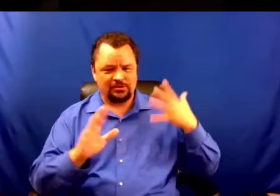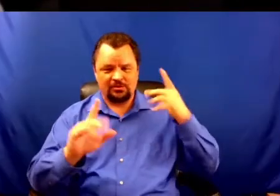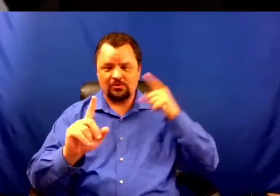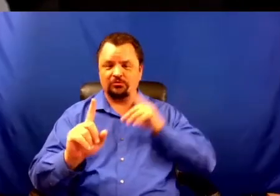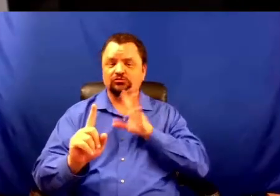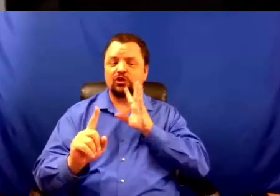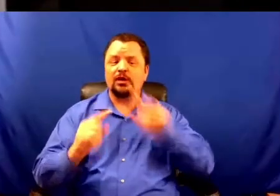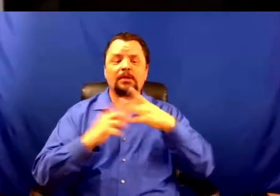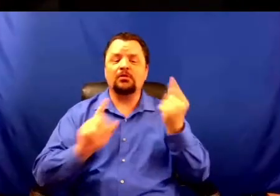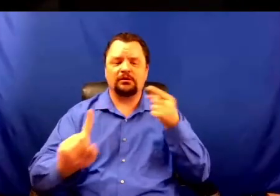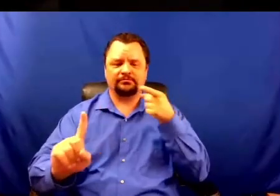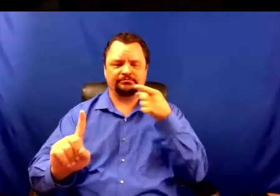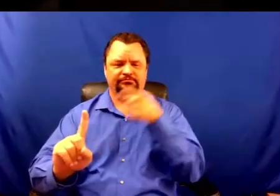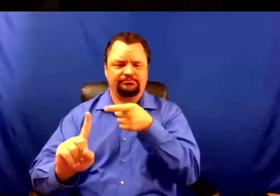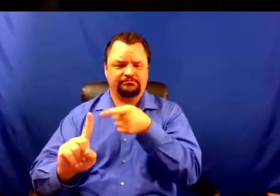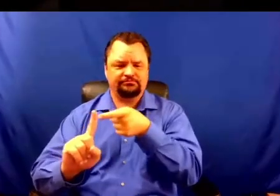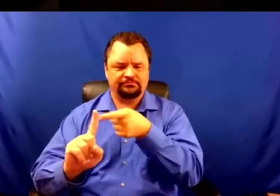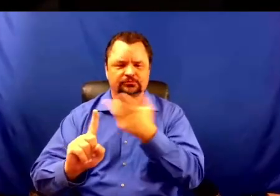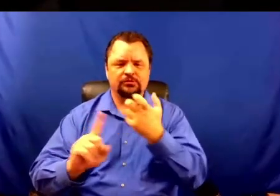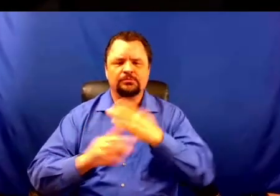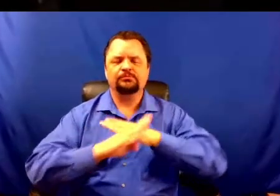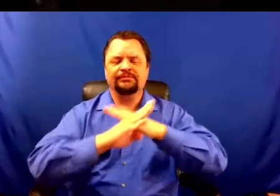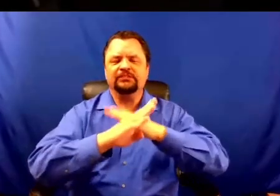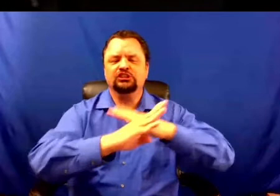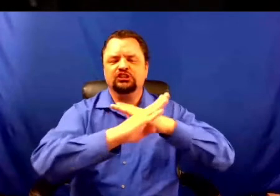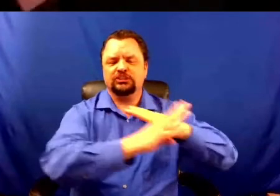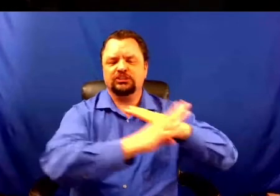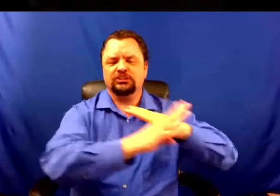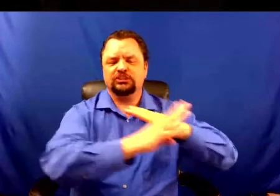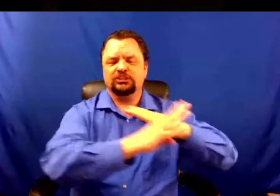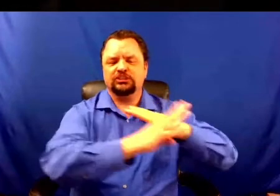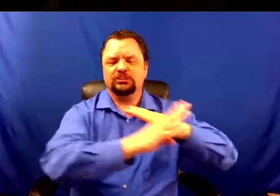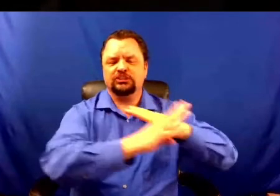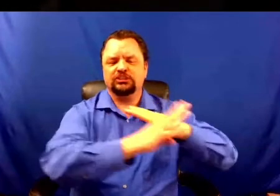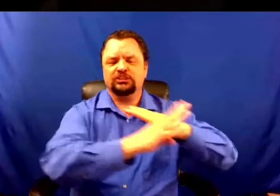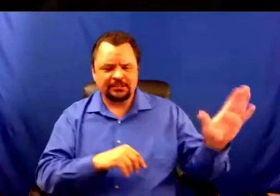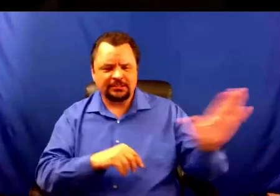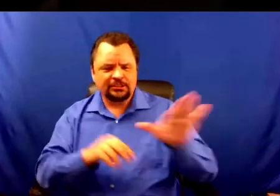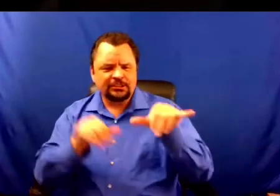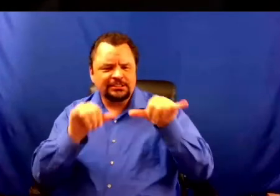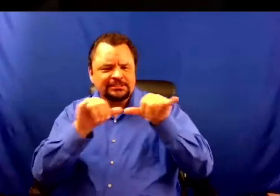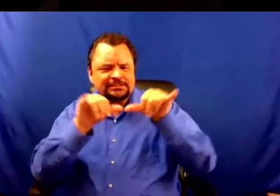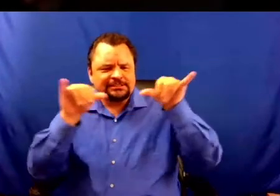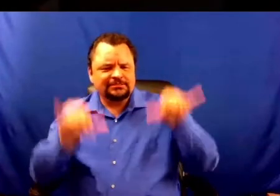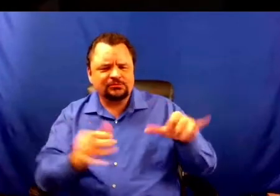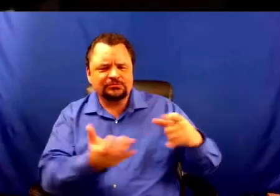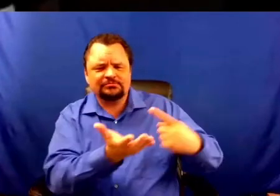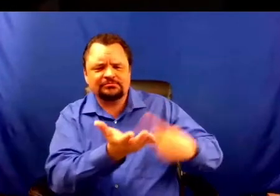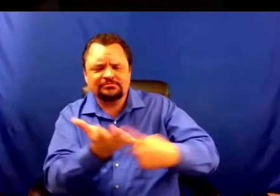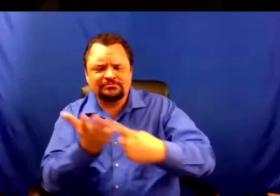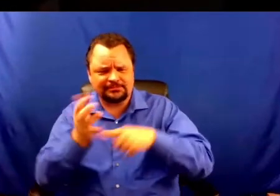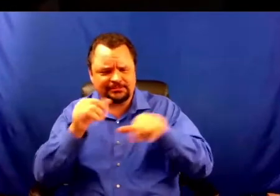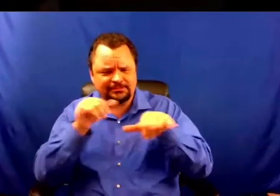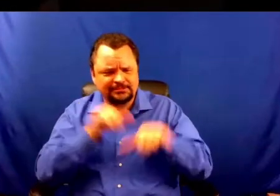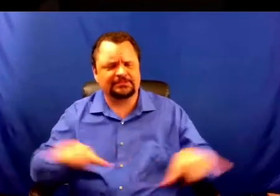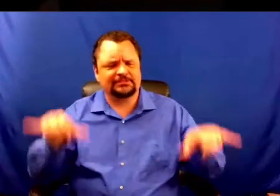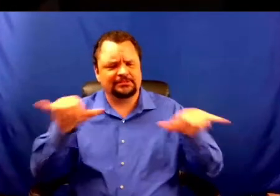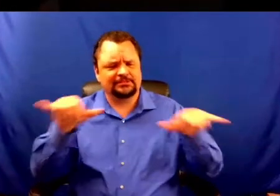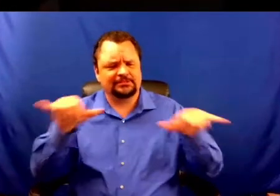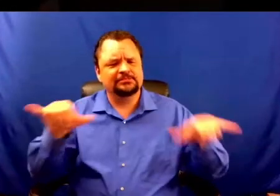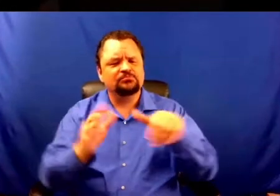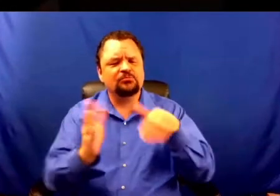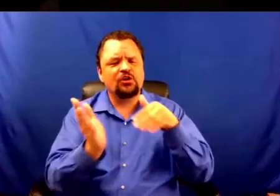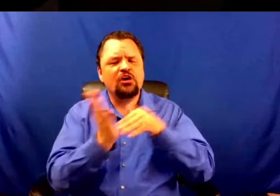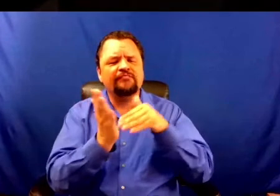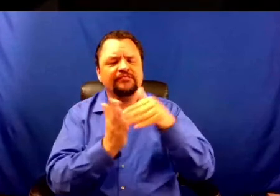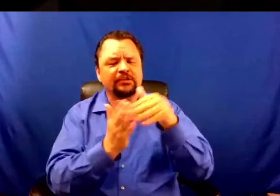promotion and education for prevention, and they talk about this routinely in their systems. They talk about it routinely in the patients